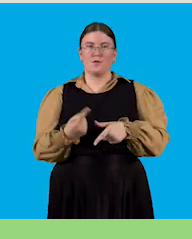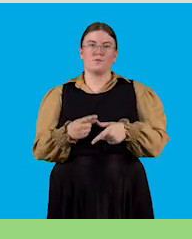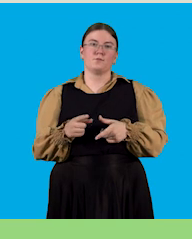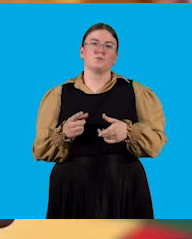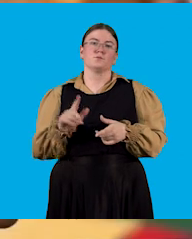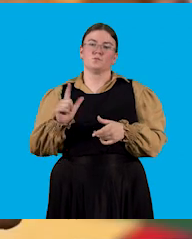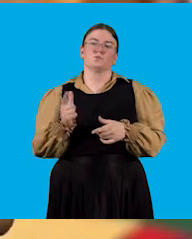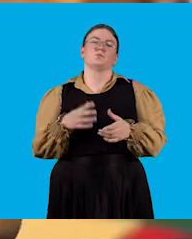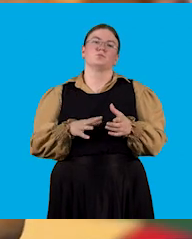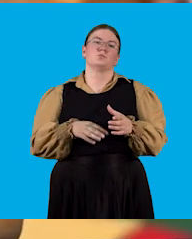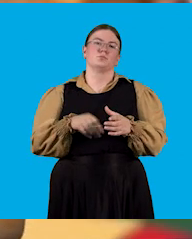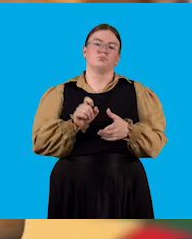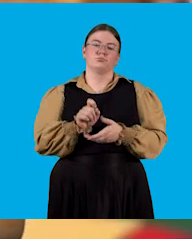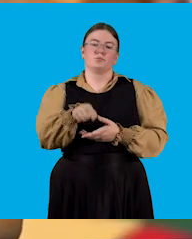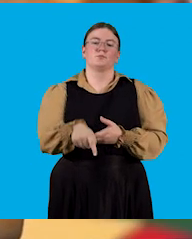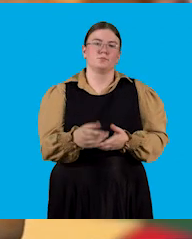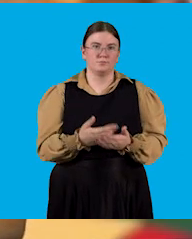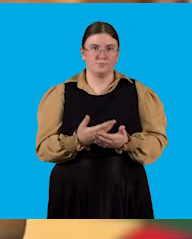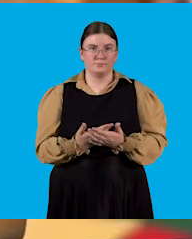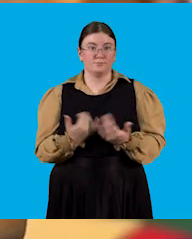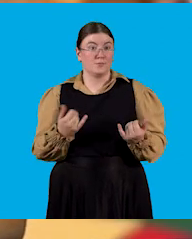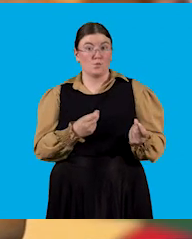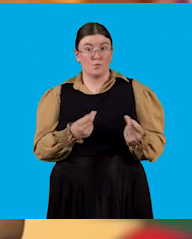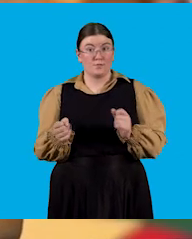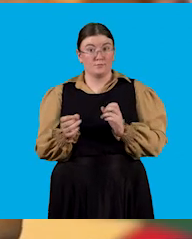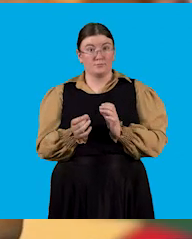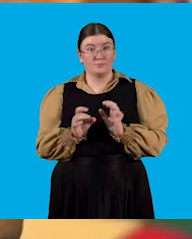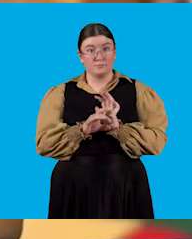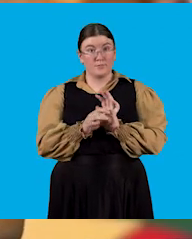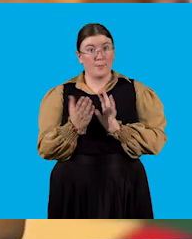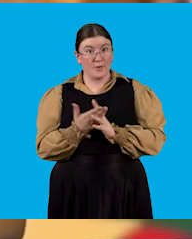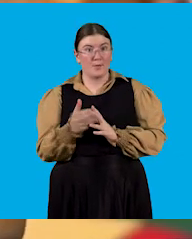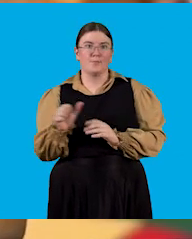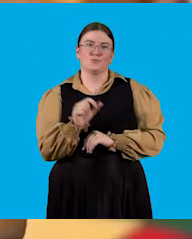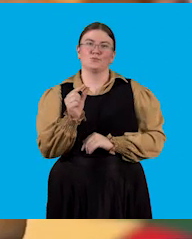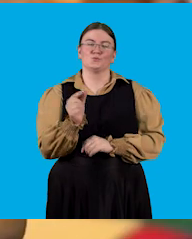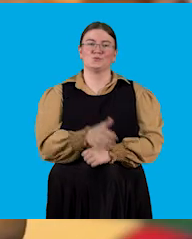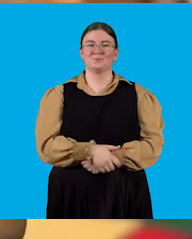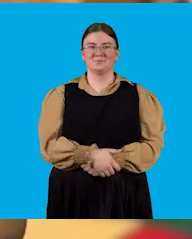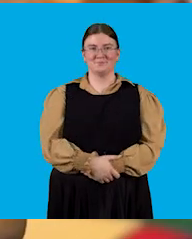outside. Let us take a quick ad break and we will be back soon.